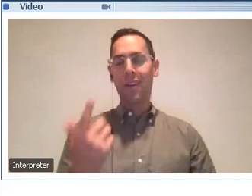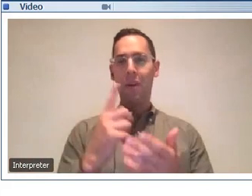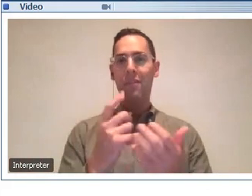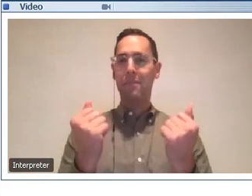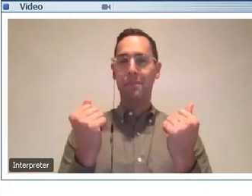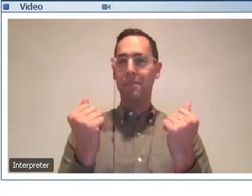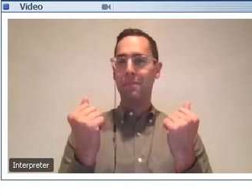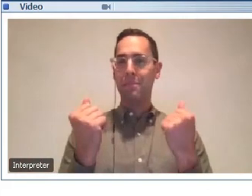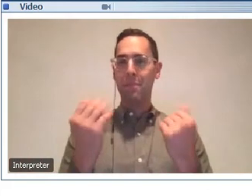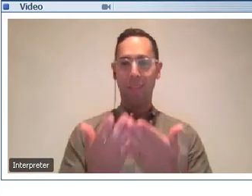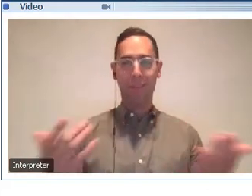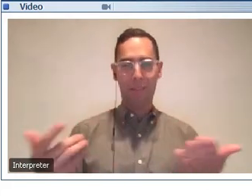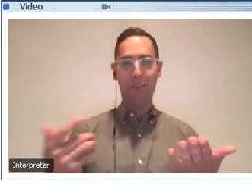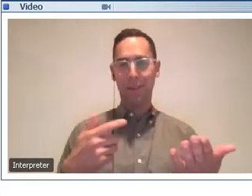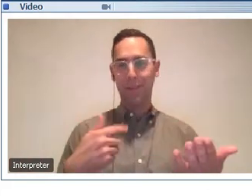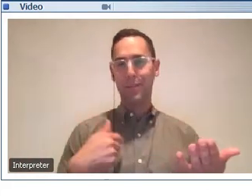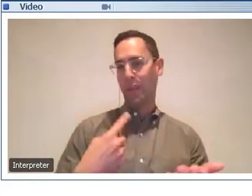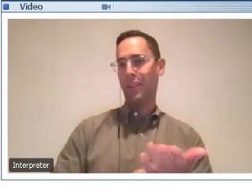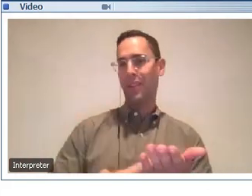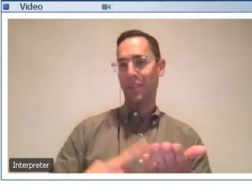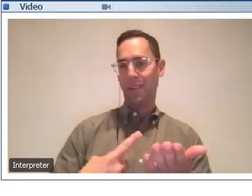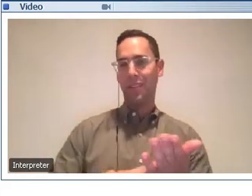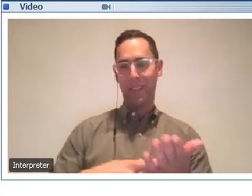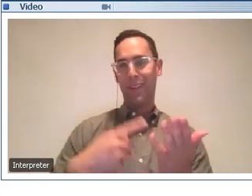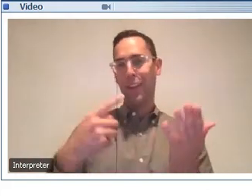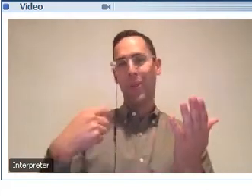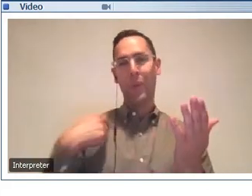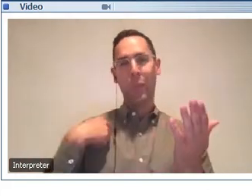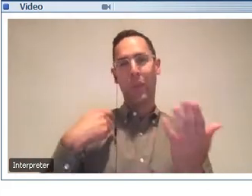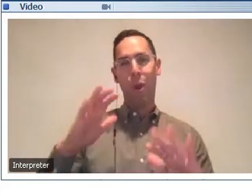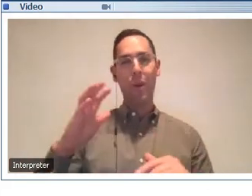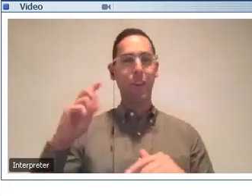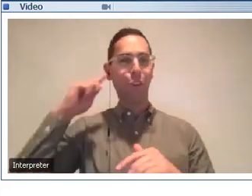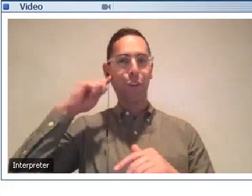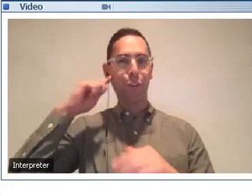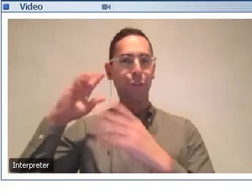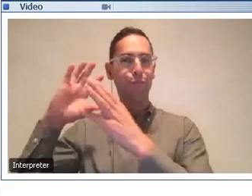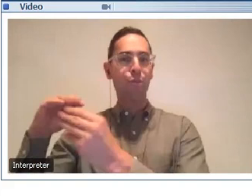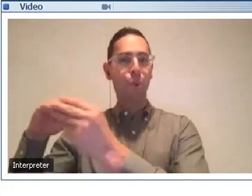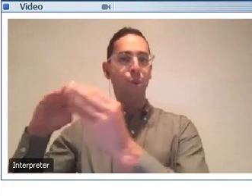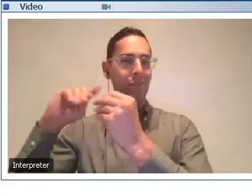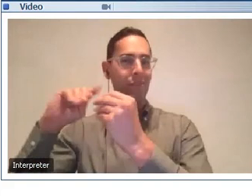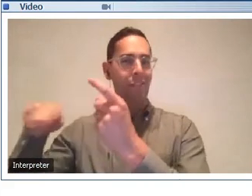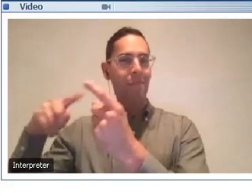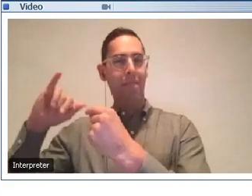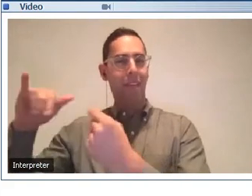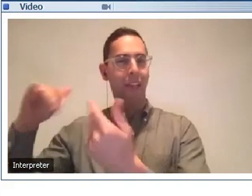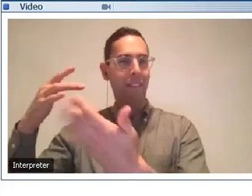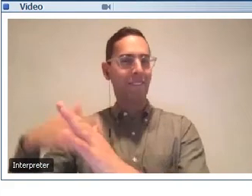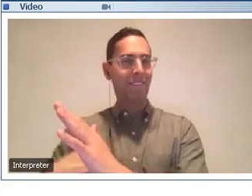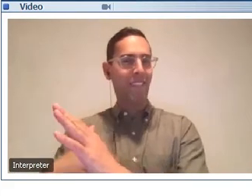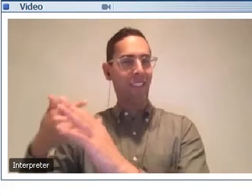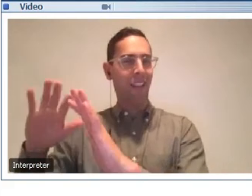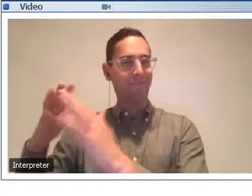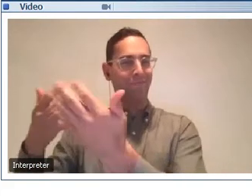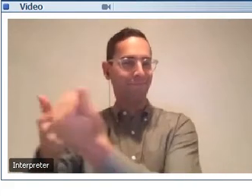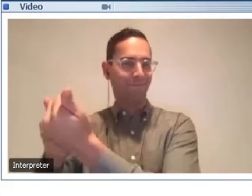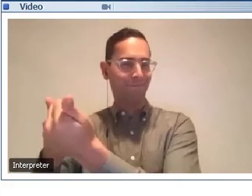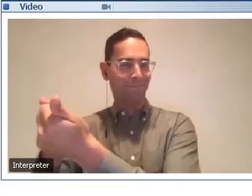kind of backed up by anecdotal evidence, because we all have, as other presenters have noted, we all